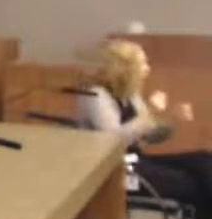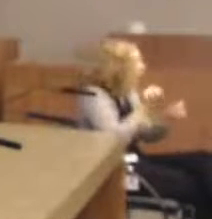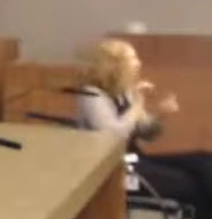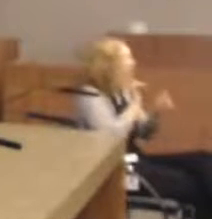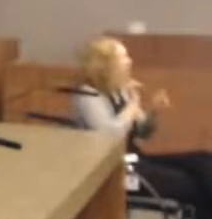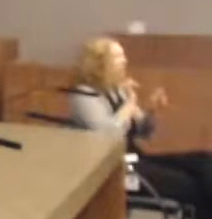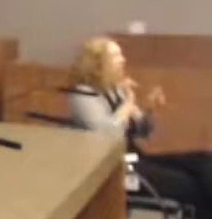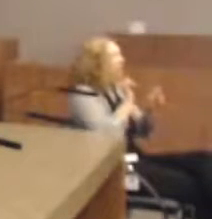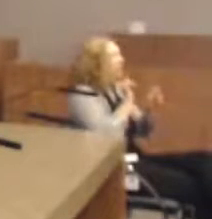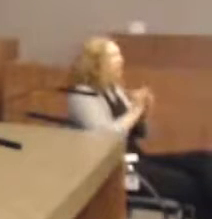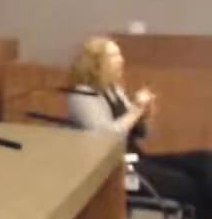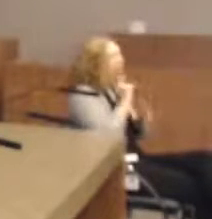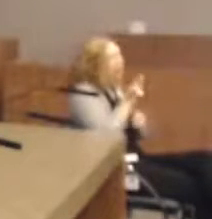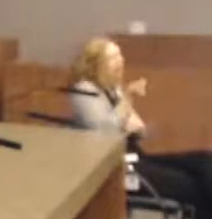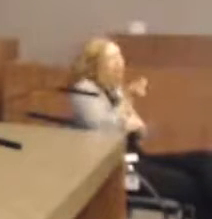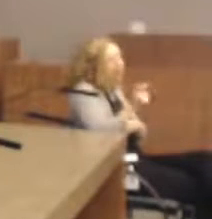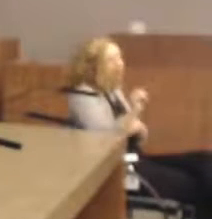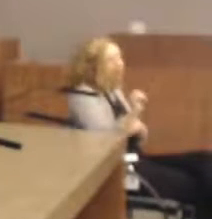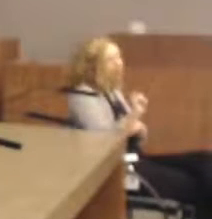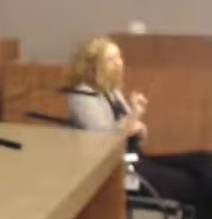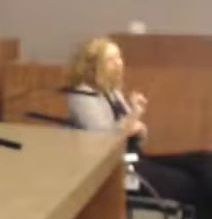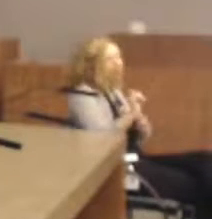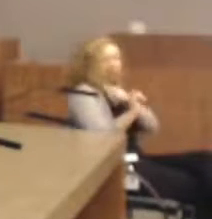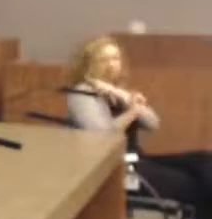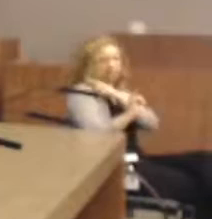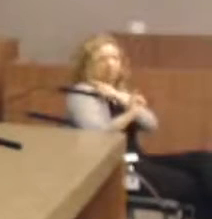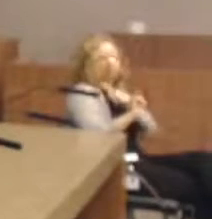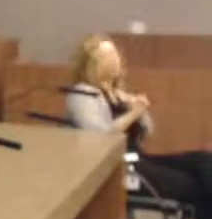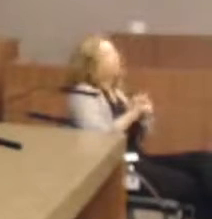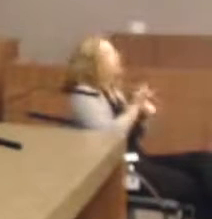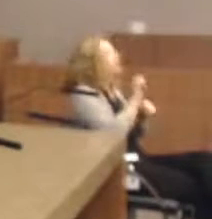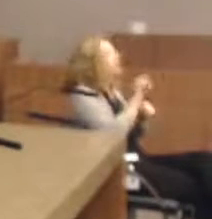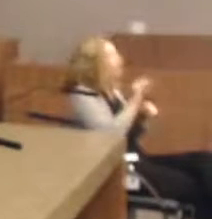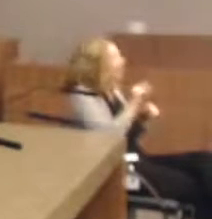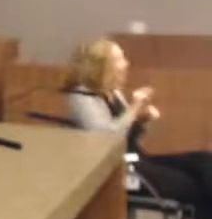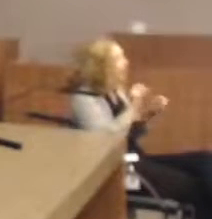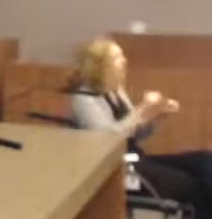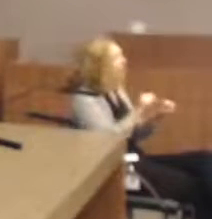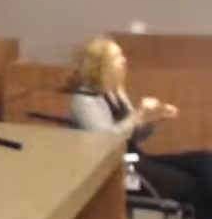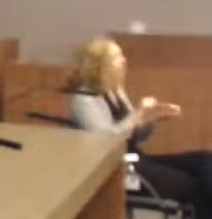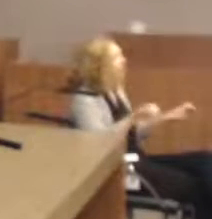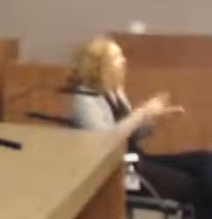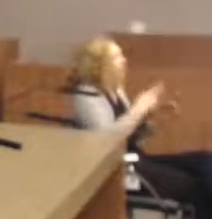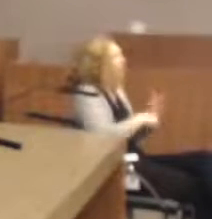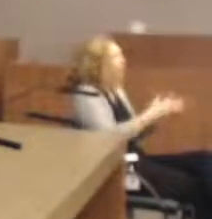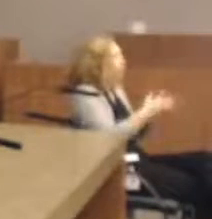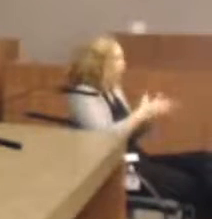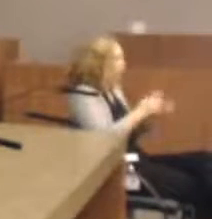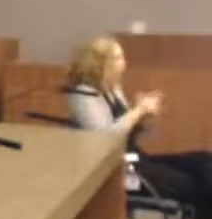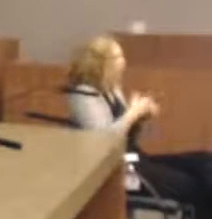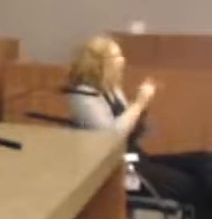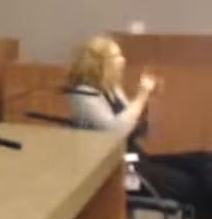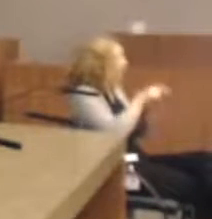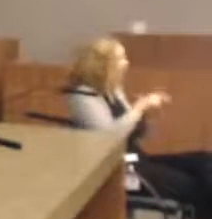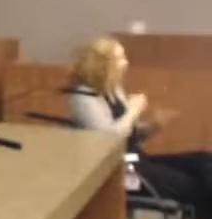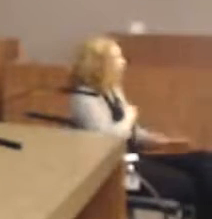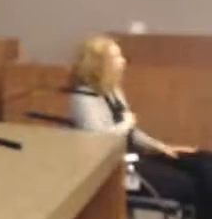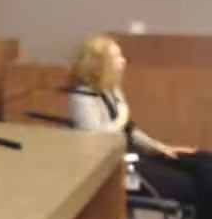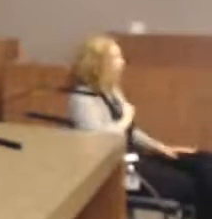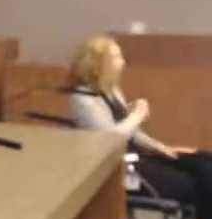a small taste of what tonic immobility is, the inability to do what they want to do, and then later there's regrets about it.